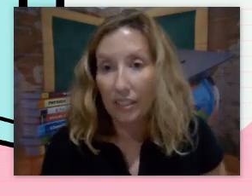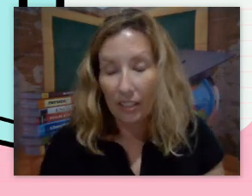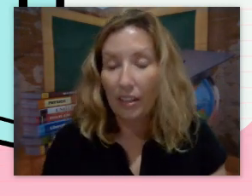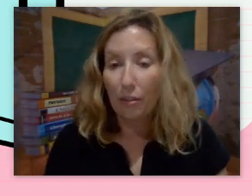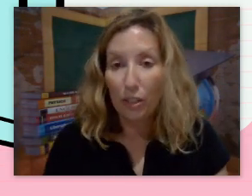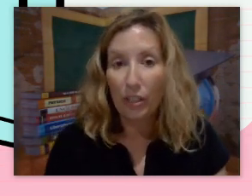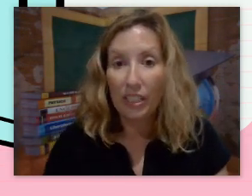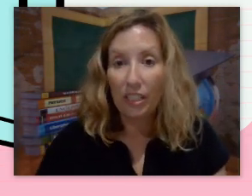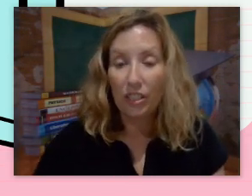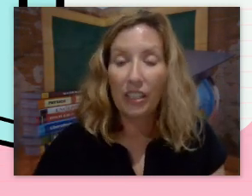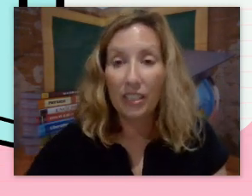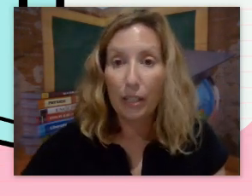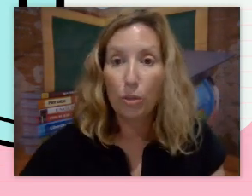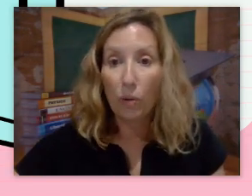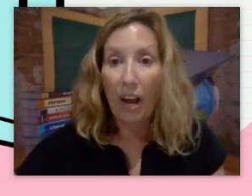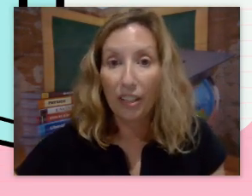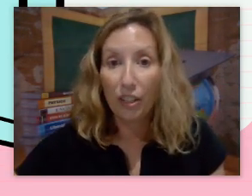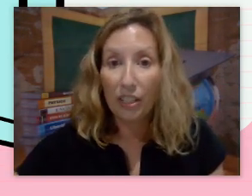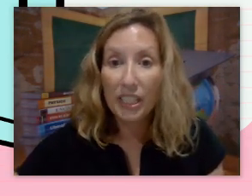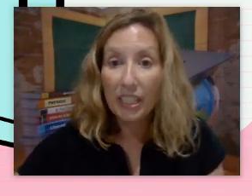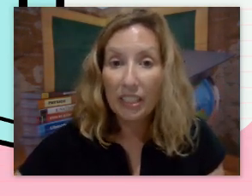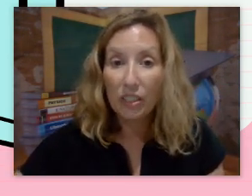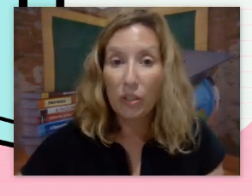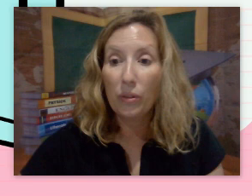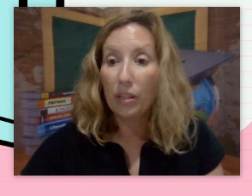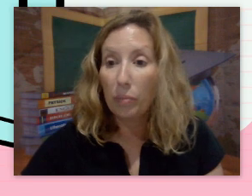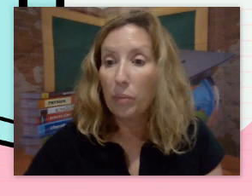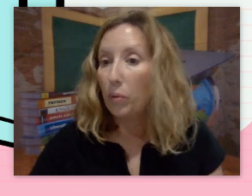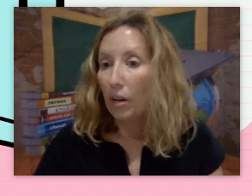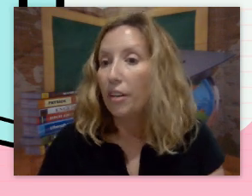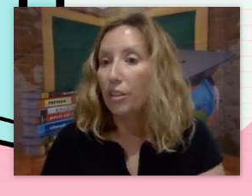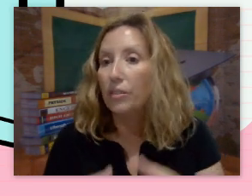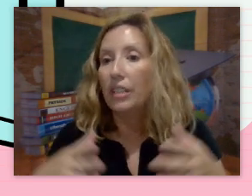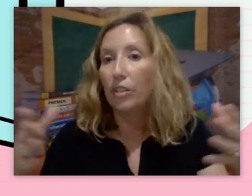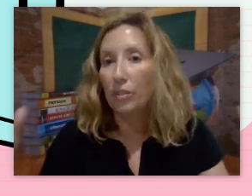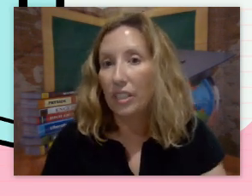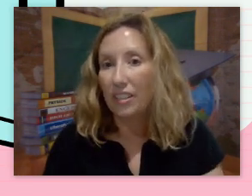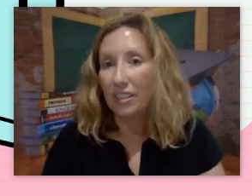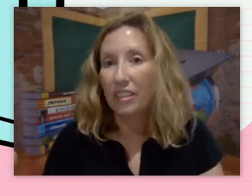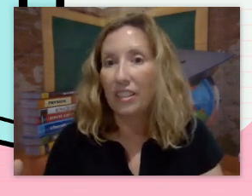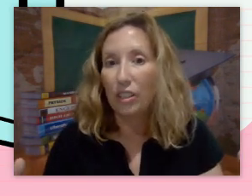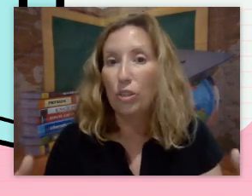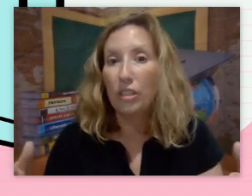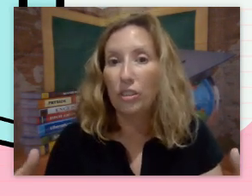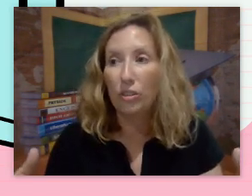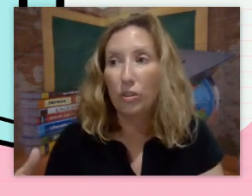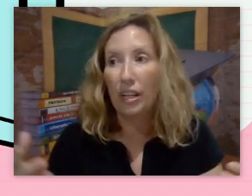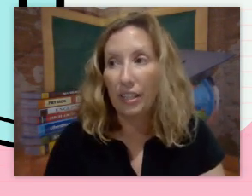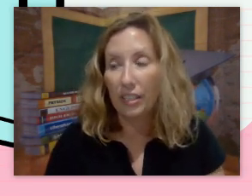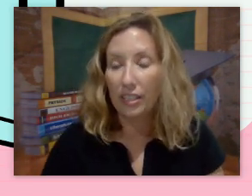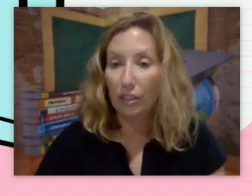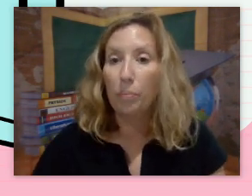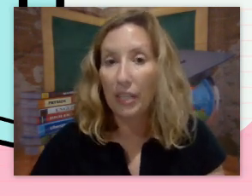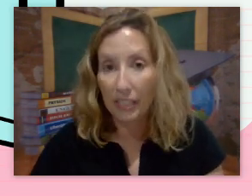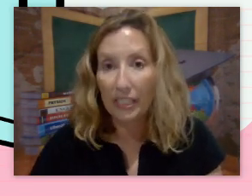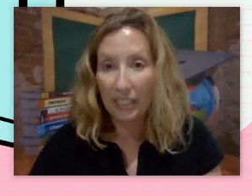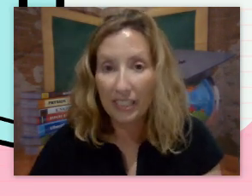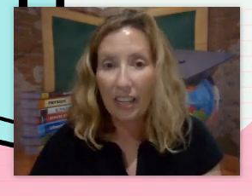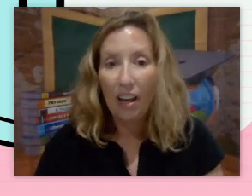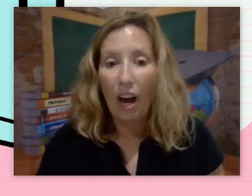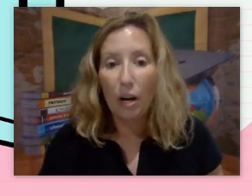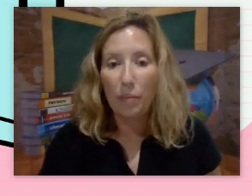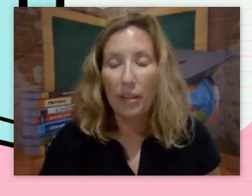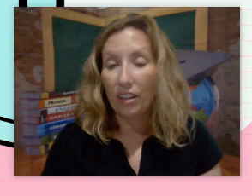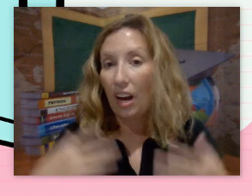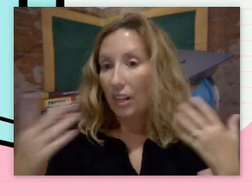my classes, I always try to teach that conceptual accuracy so that people aren't using those signs that do not necessarily make